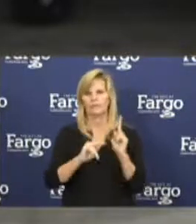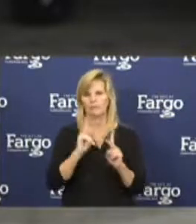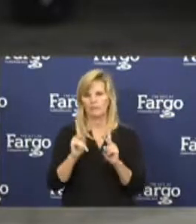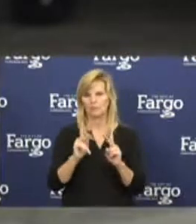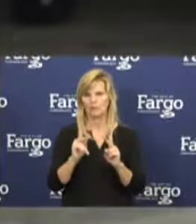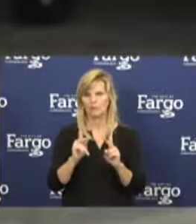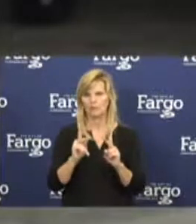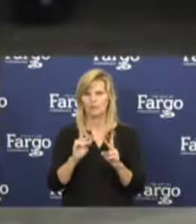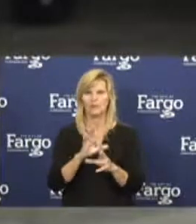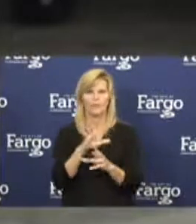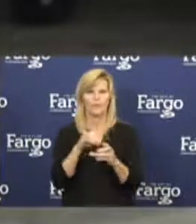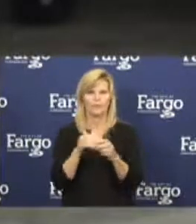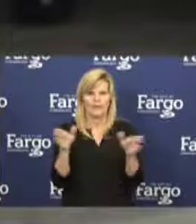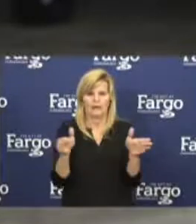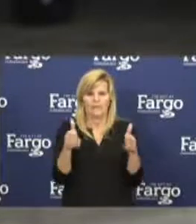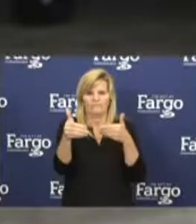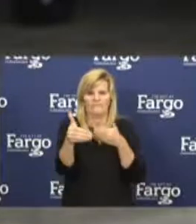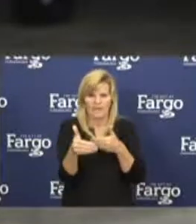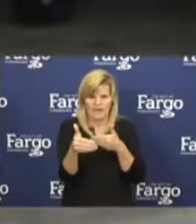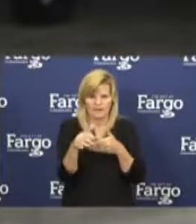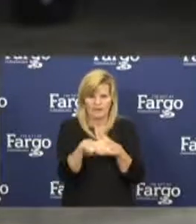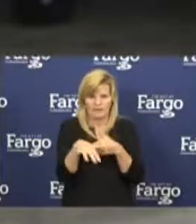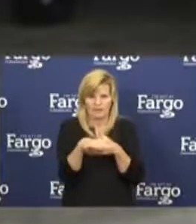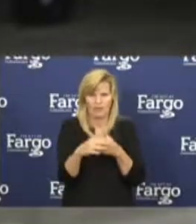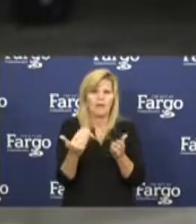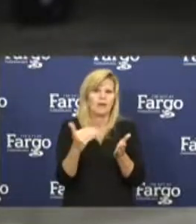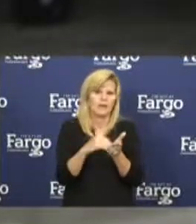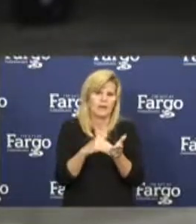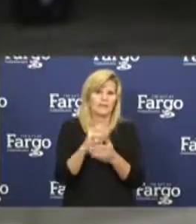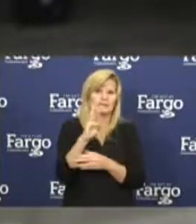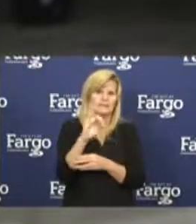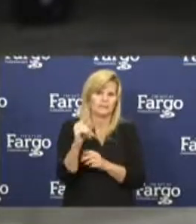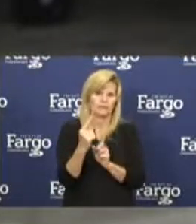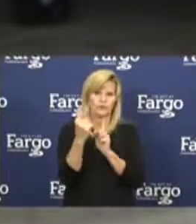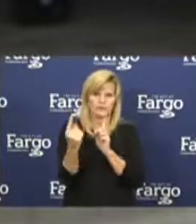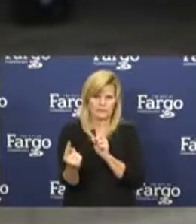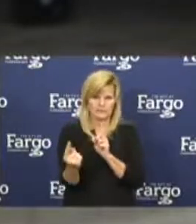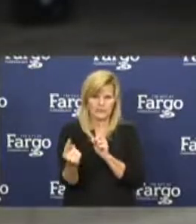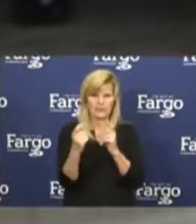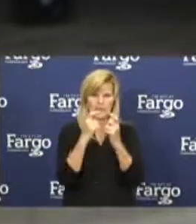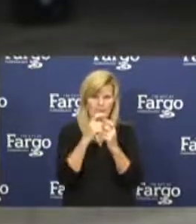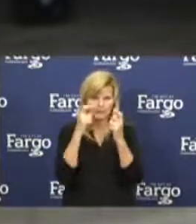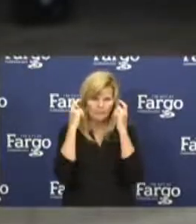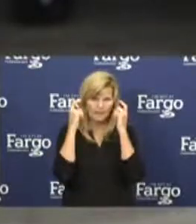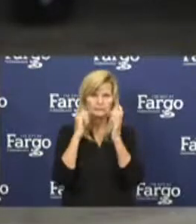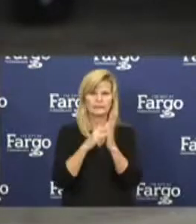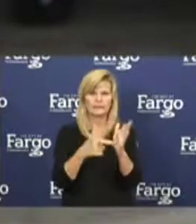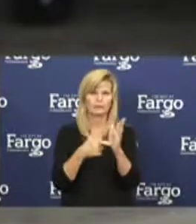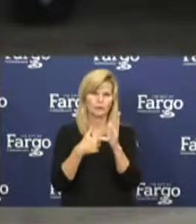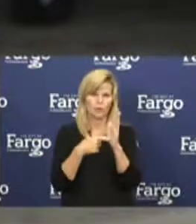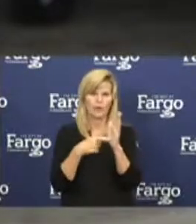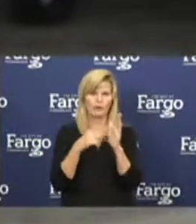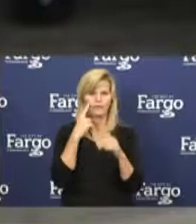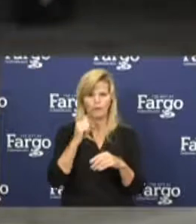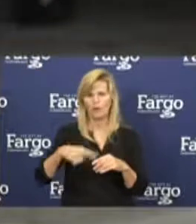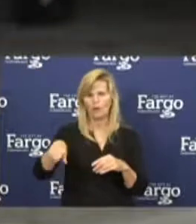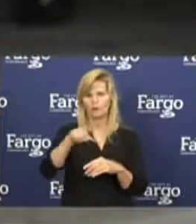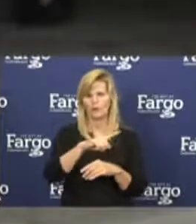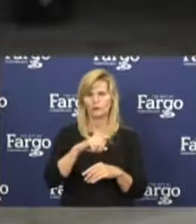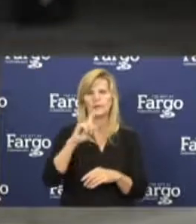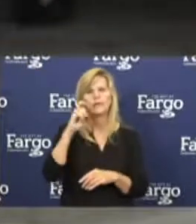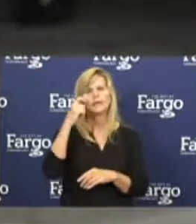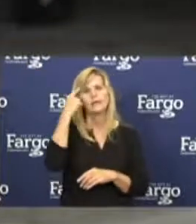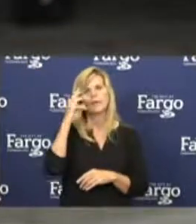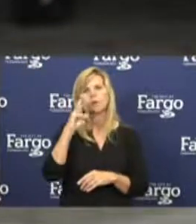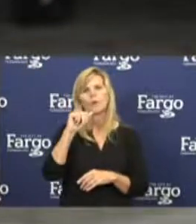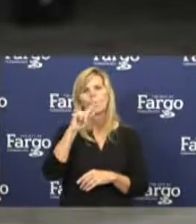within confined areas. And again, it's the 6-foot distancing and the masking that's required in all of those. Governor Walz